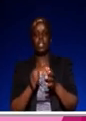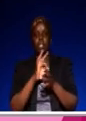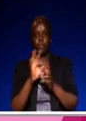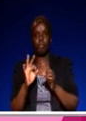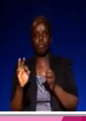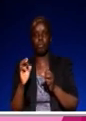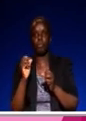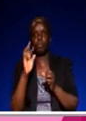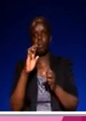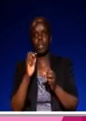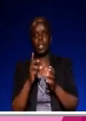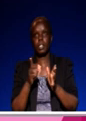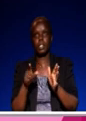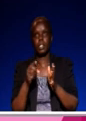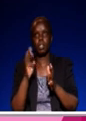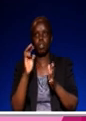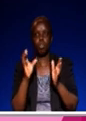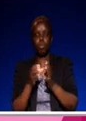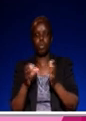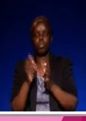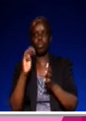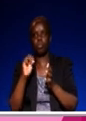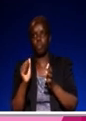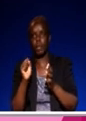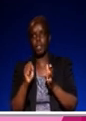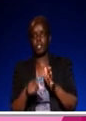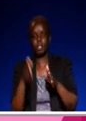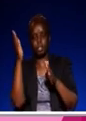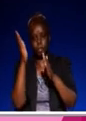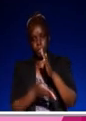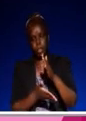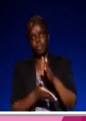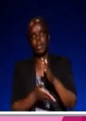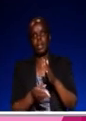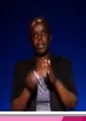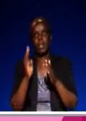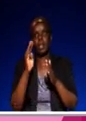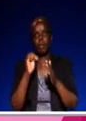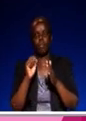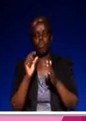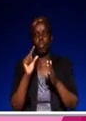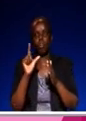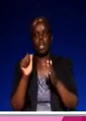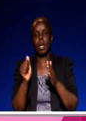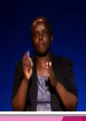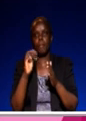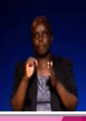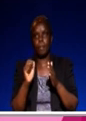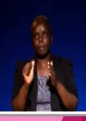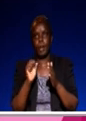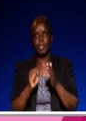the mass divided by the relative atomic mass. We have the mass of oxygen given there